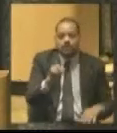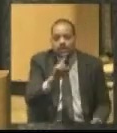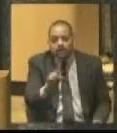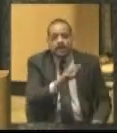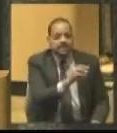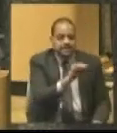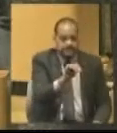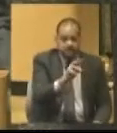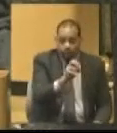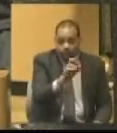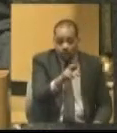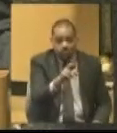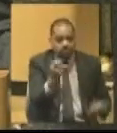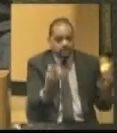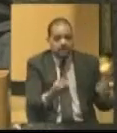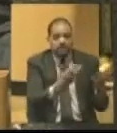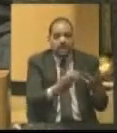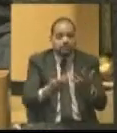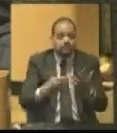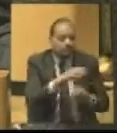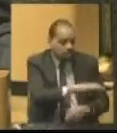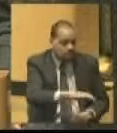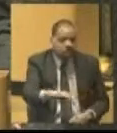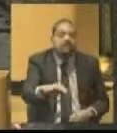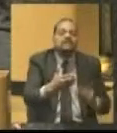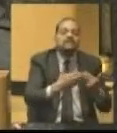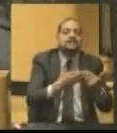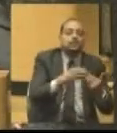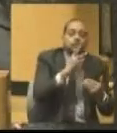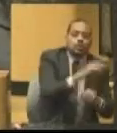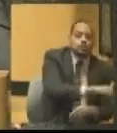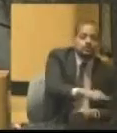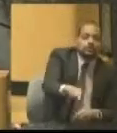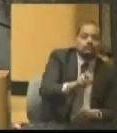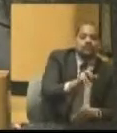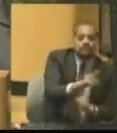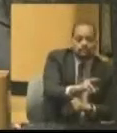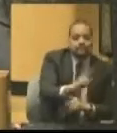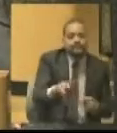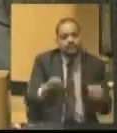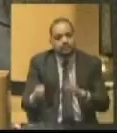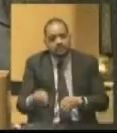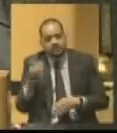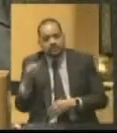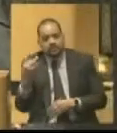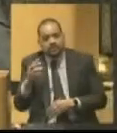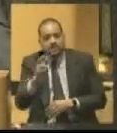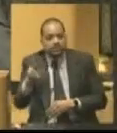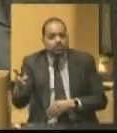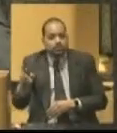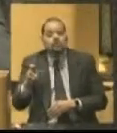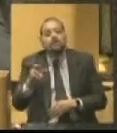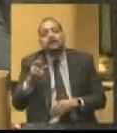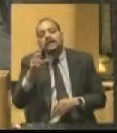north of Vicksburg. During those same months, in late 1862, Secretary of War Edwin Stanton instructed generals in